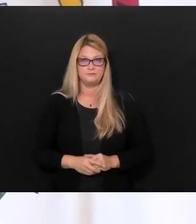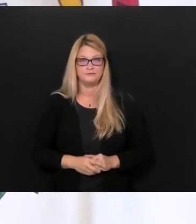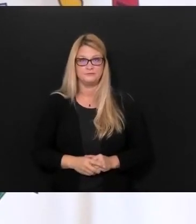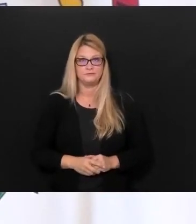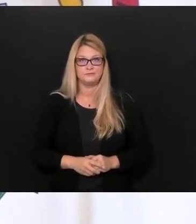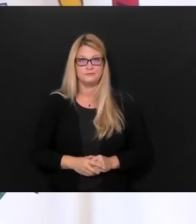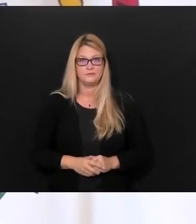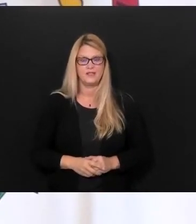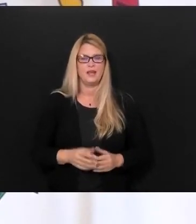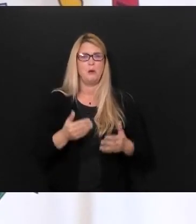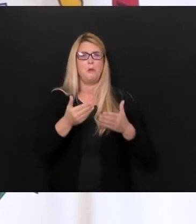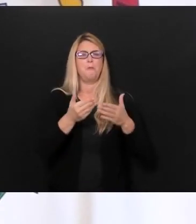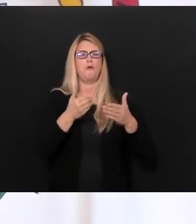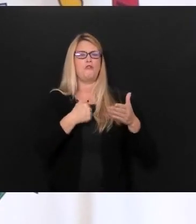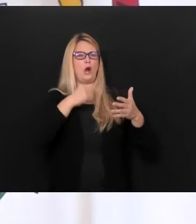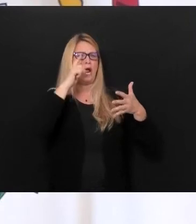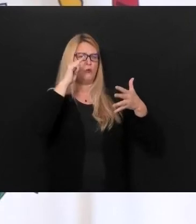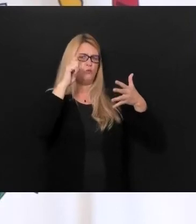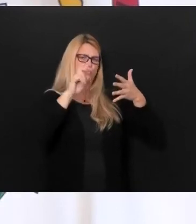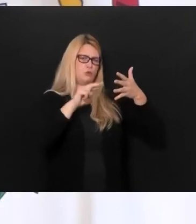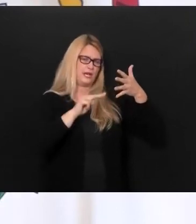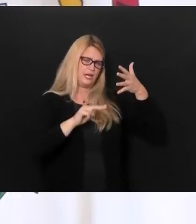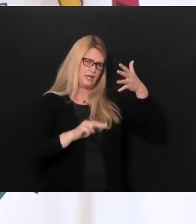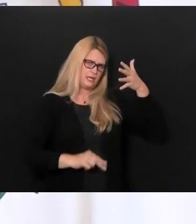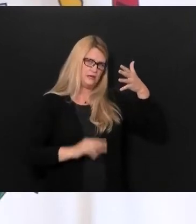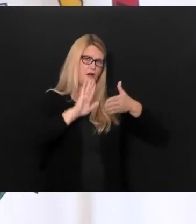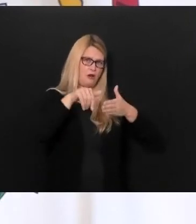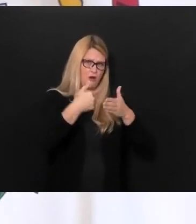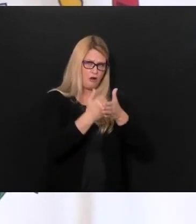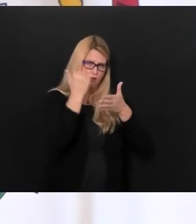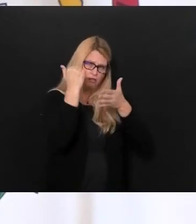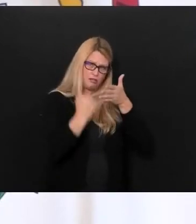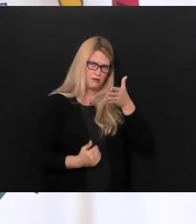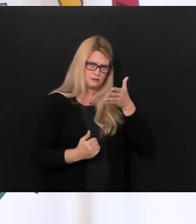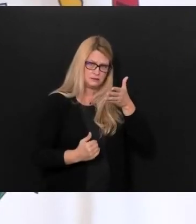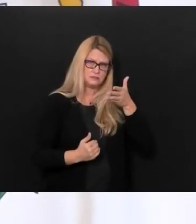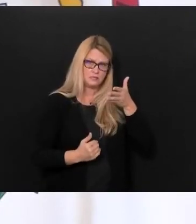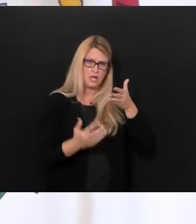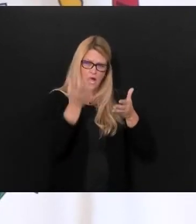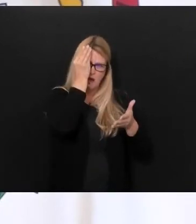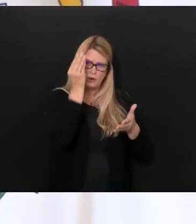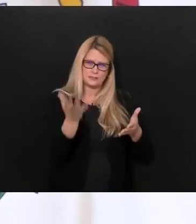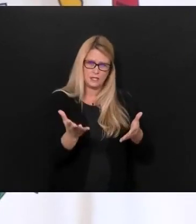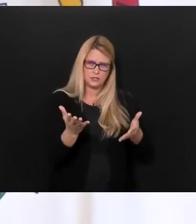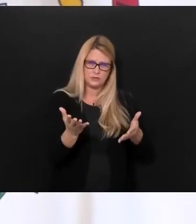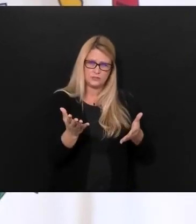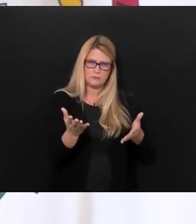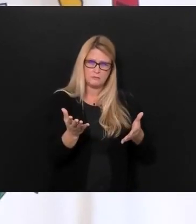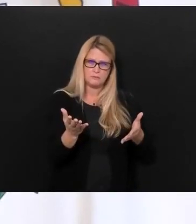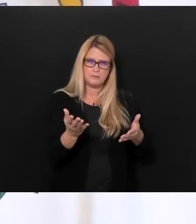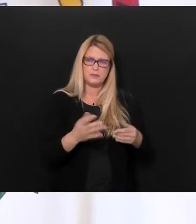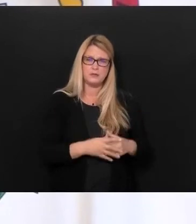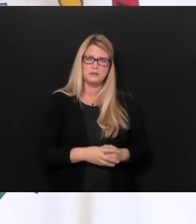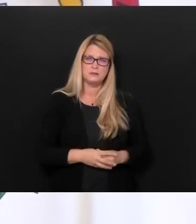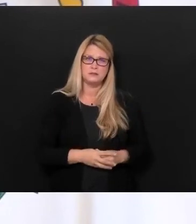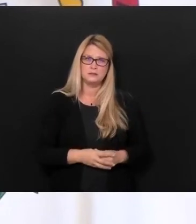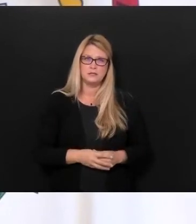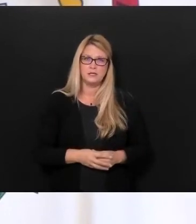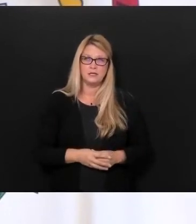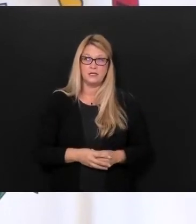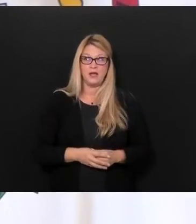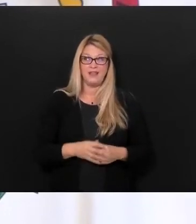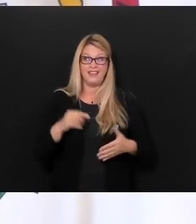Now, before I read through all these, and I will in just a second, I want to just tell you this and just think about it. Now,